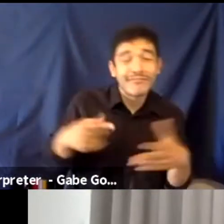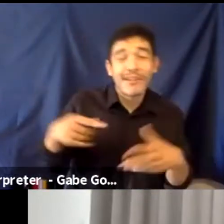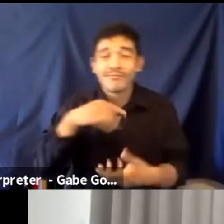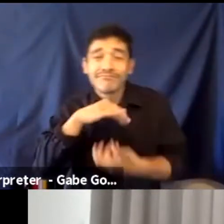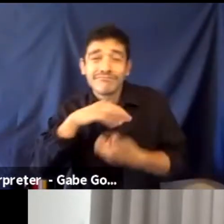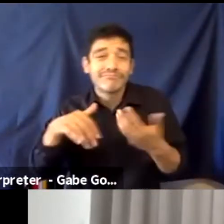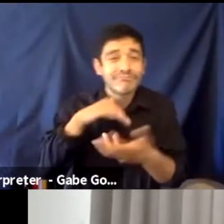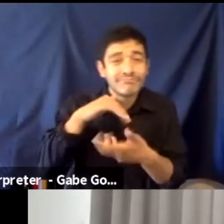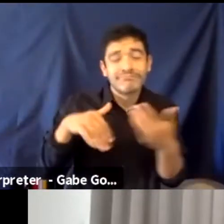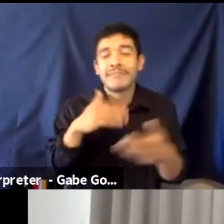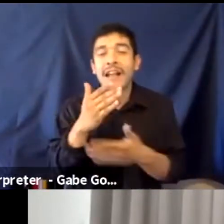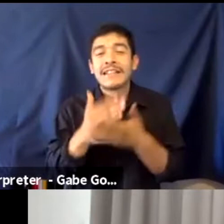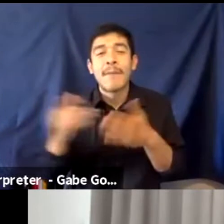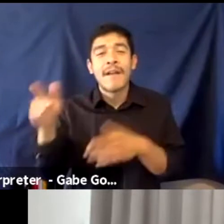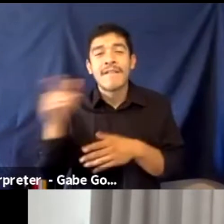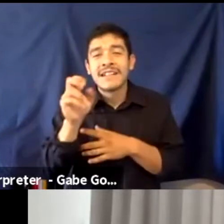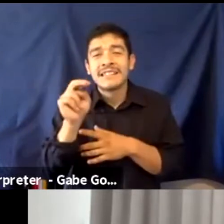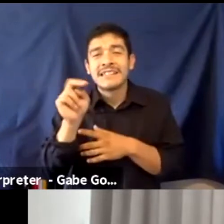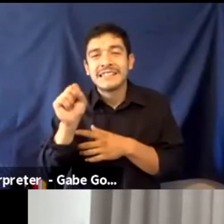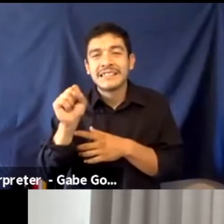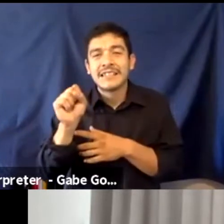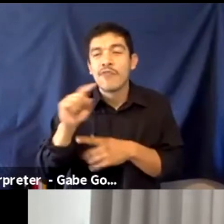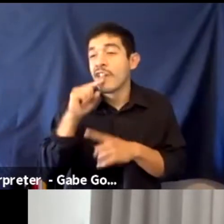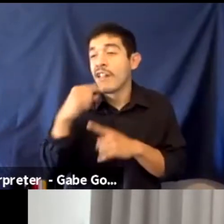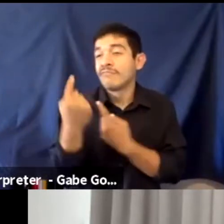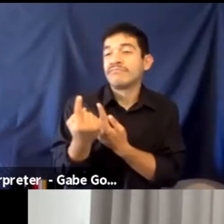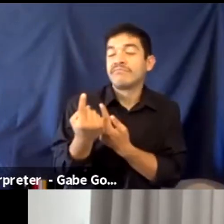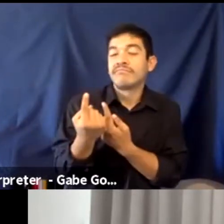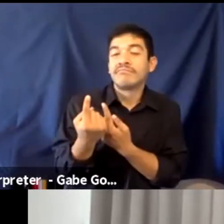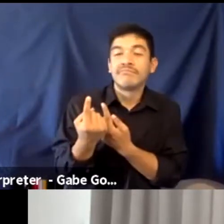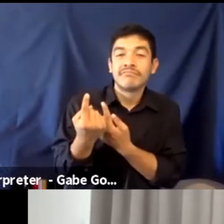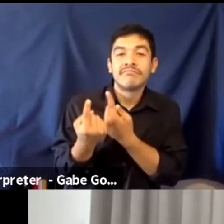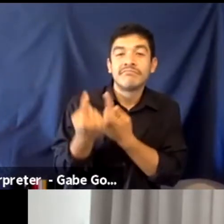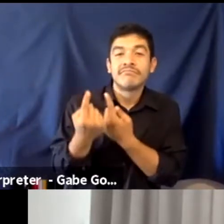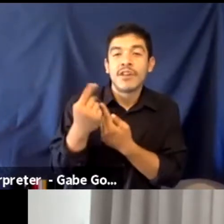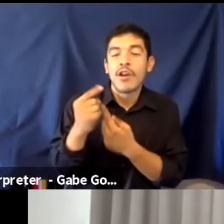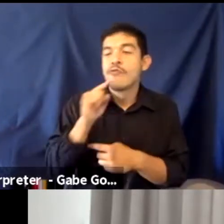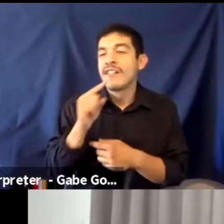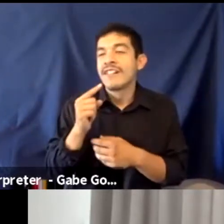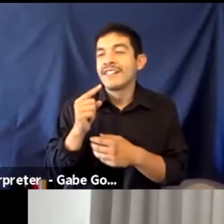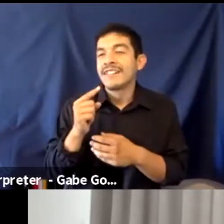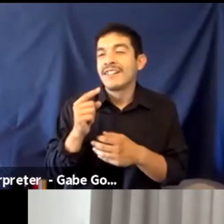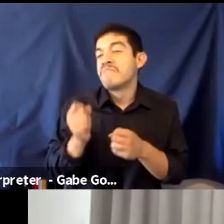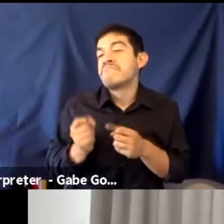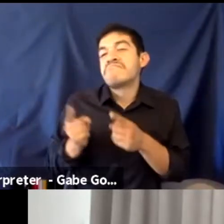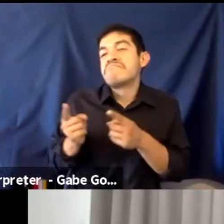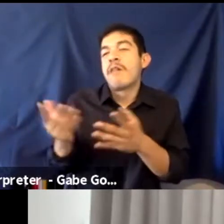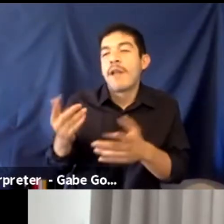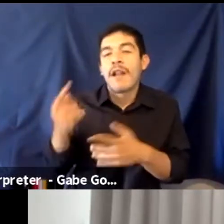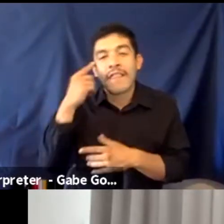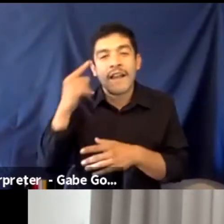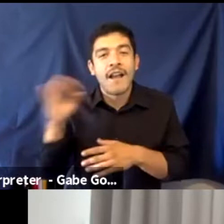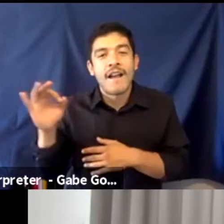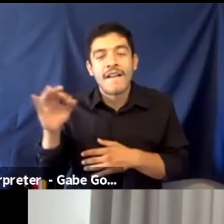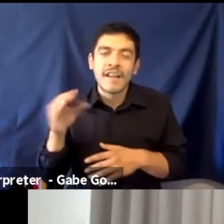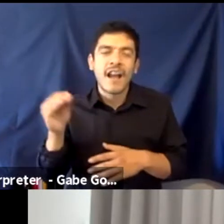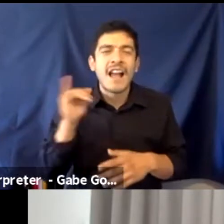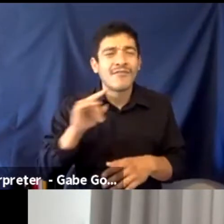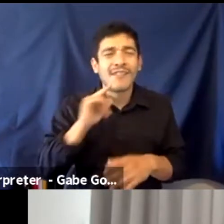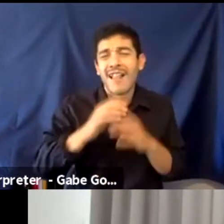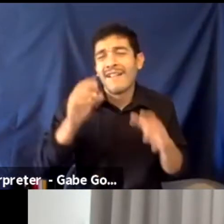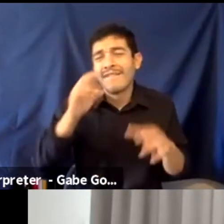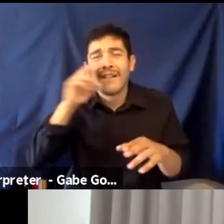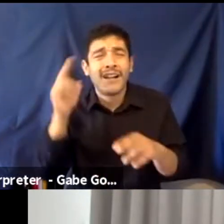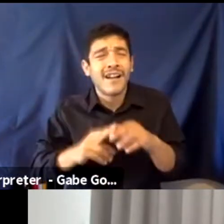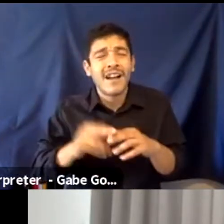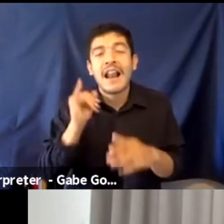mingling. Some of the scenes were just us like spitting out whatever came to mind, and it was so much fun. And also